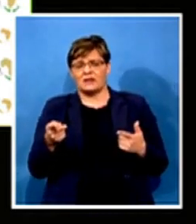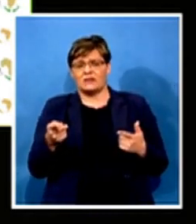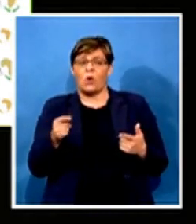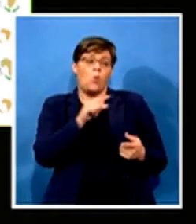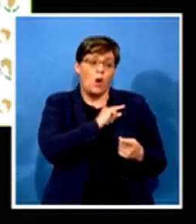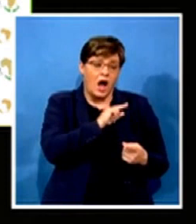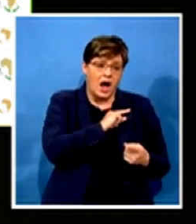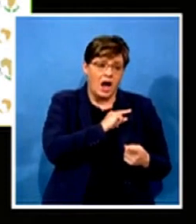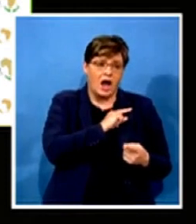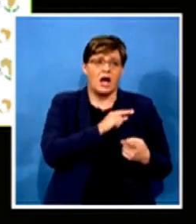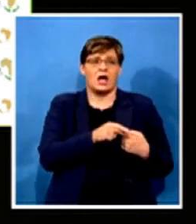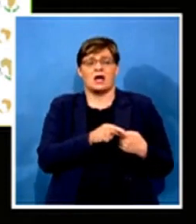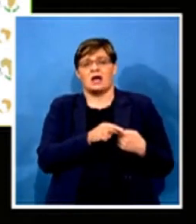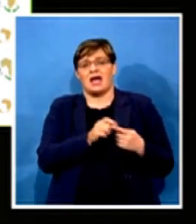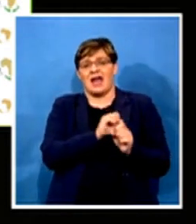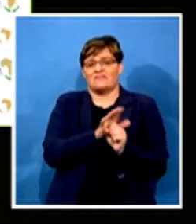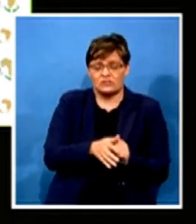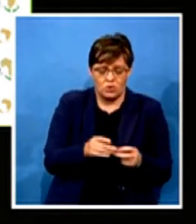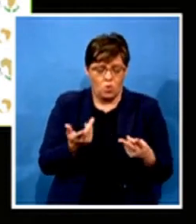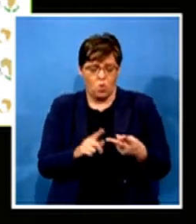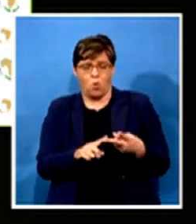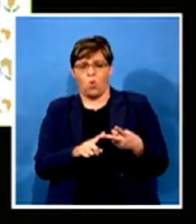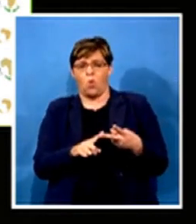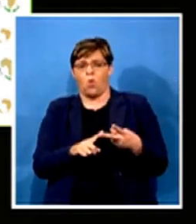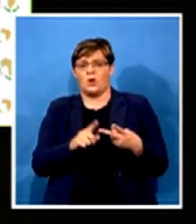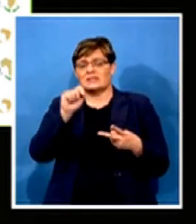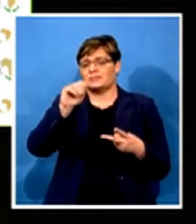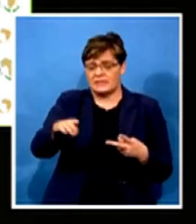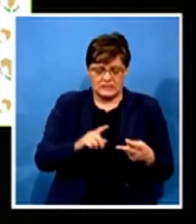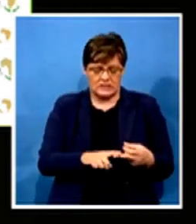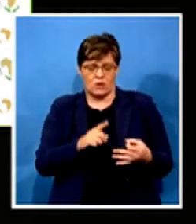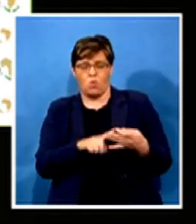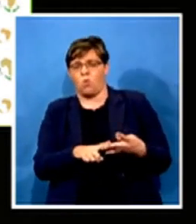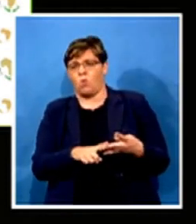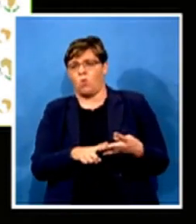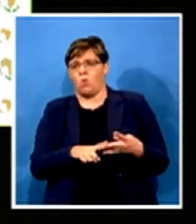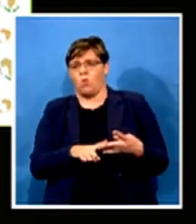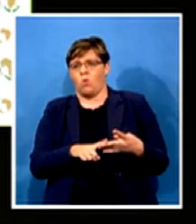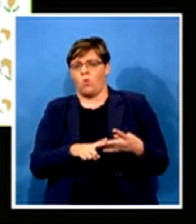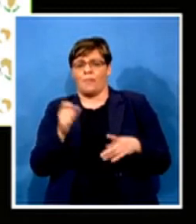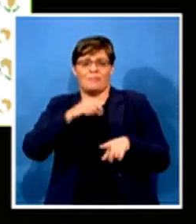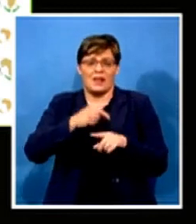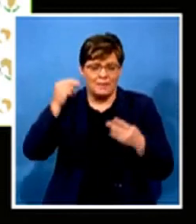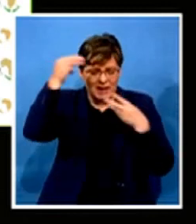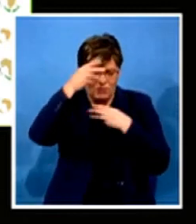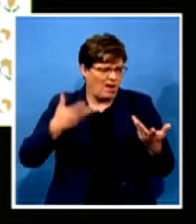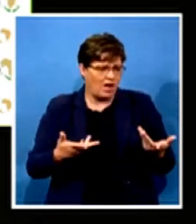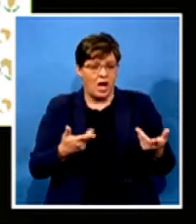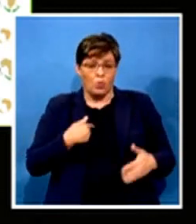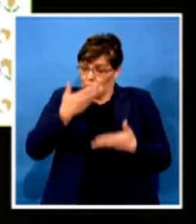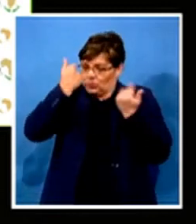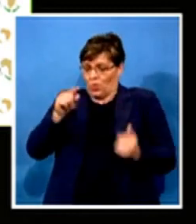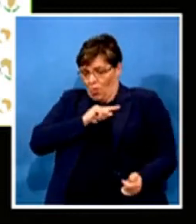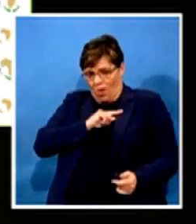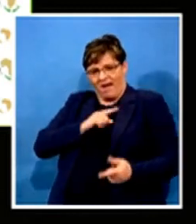of malaria, tuberculosis, and other infections in Africa? We just don't know. So I think those are all areas of research that we need to